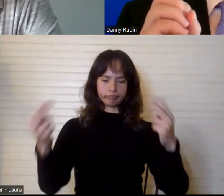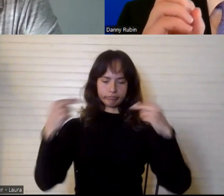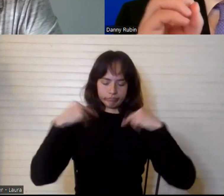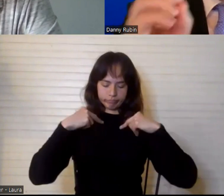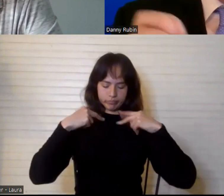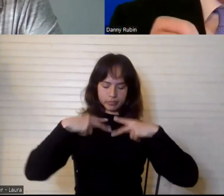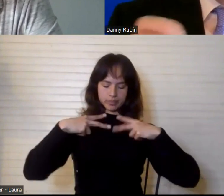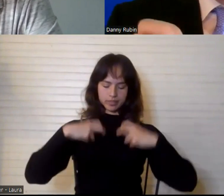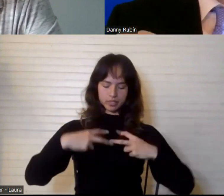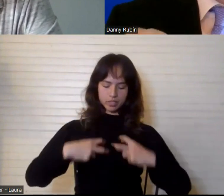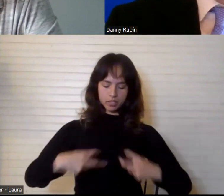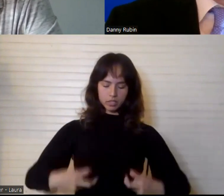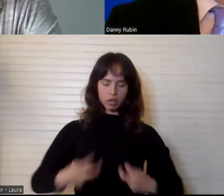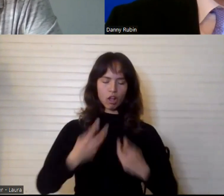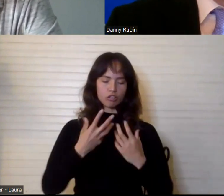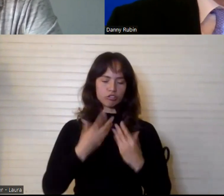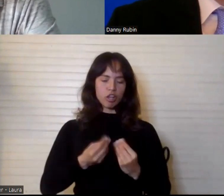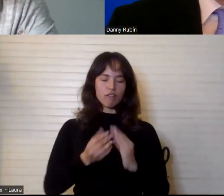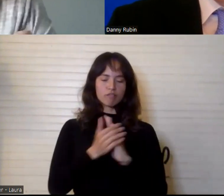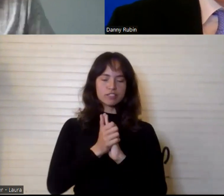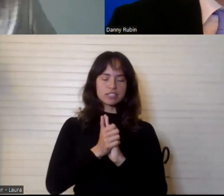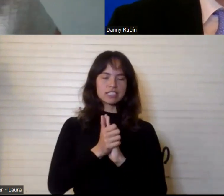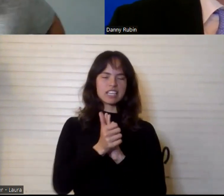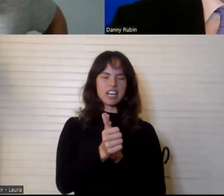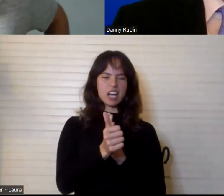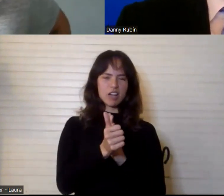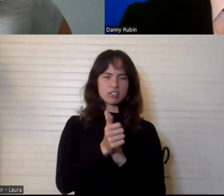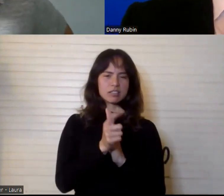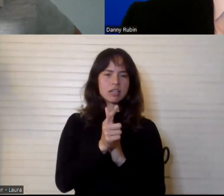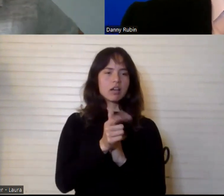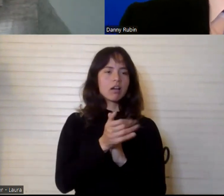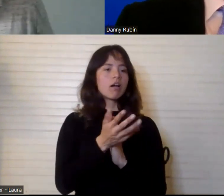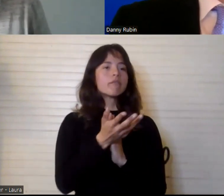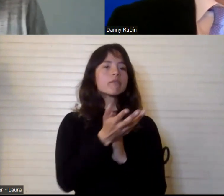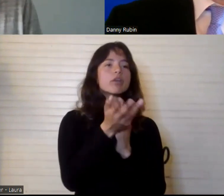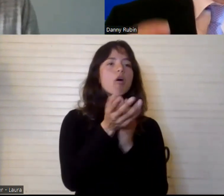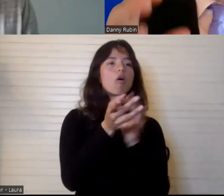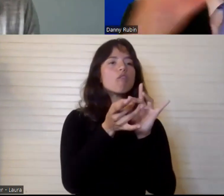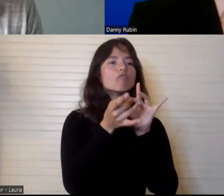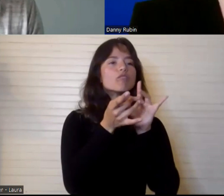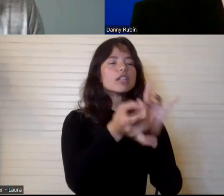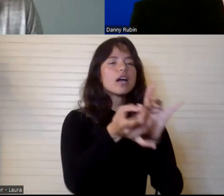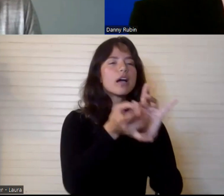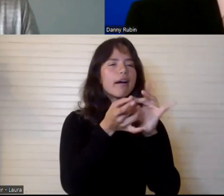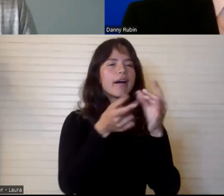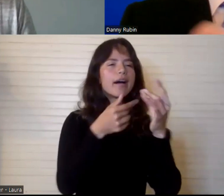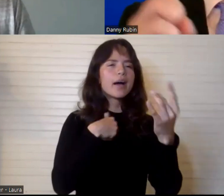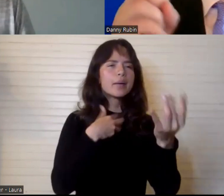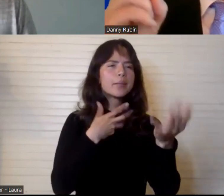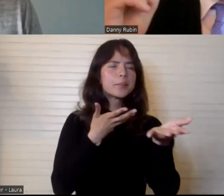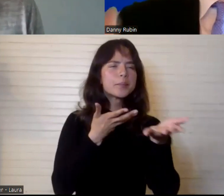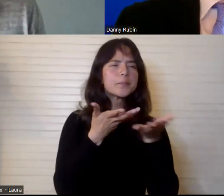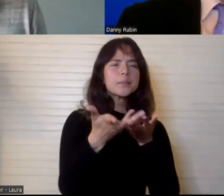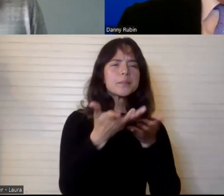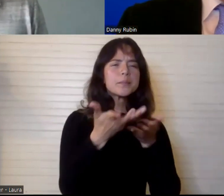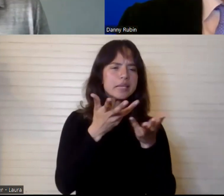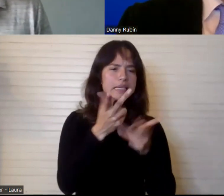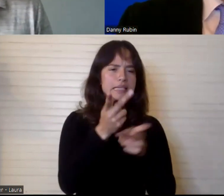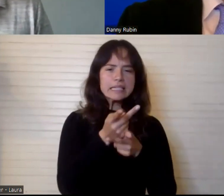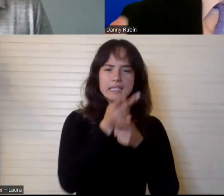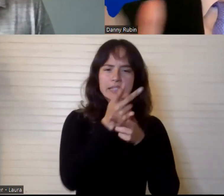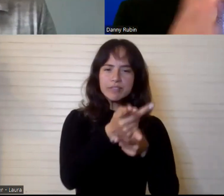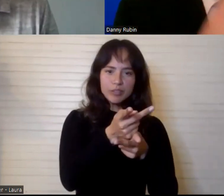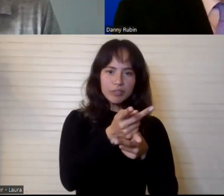nuance, carefully managing a relationship? That has to be right alongside the